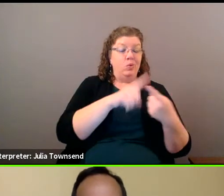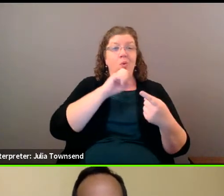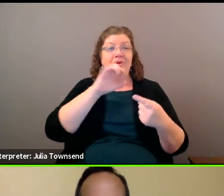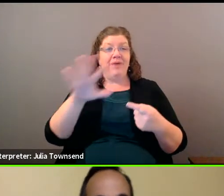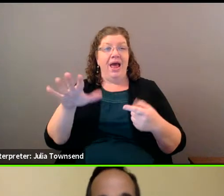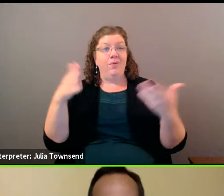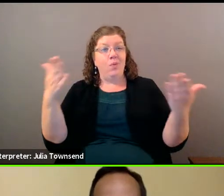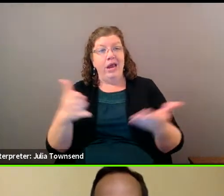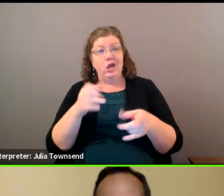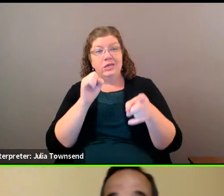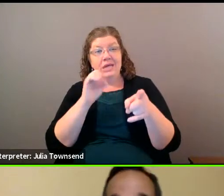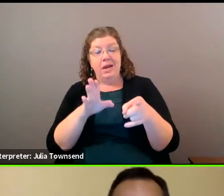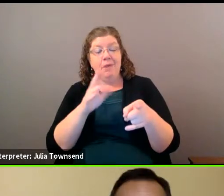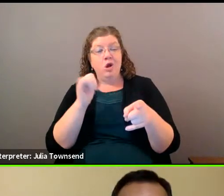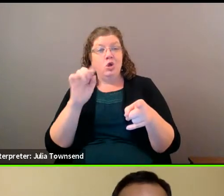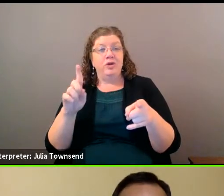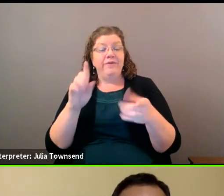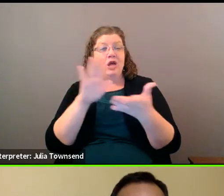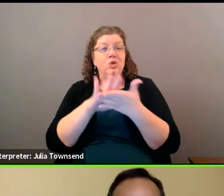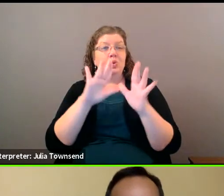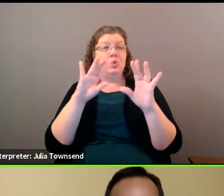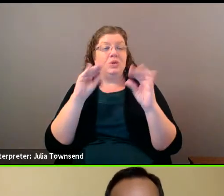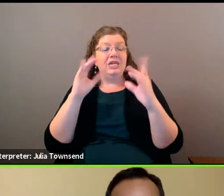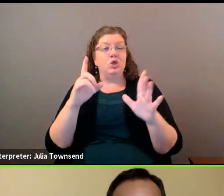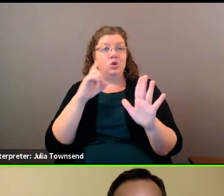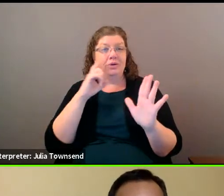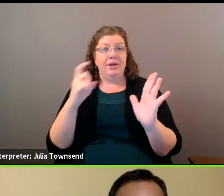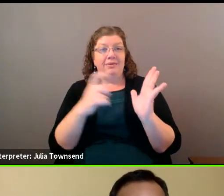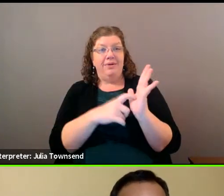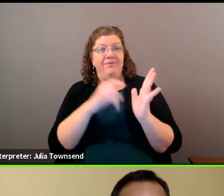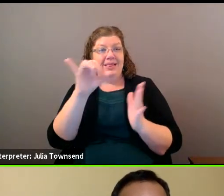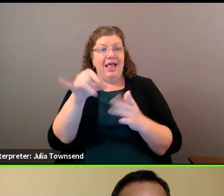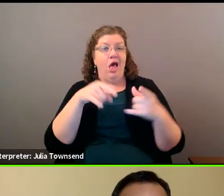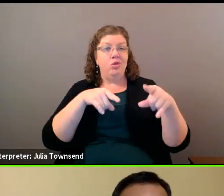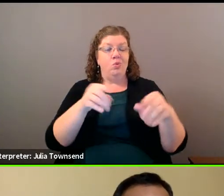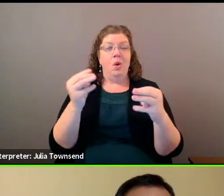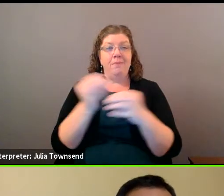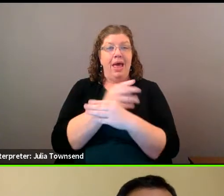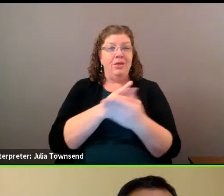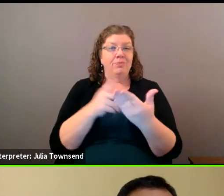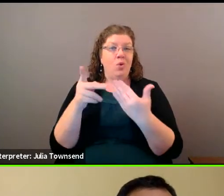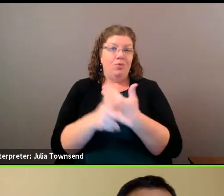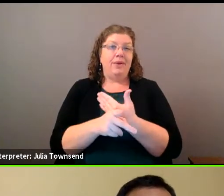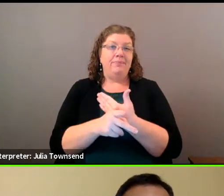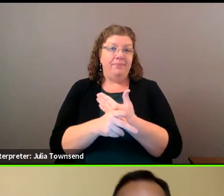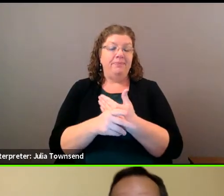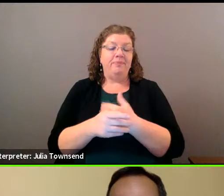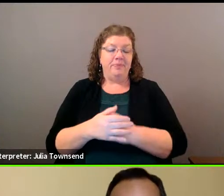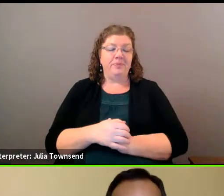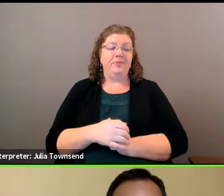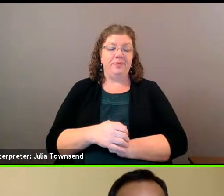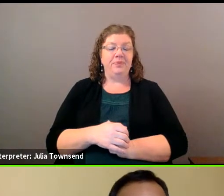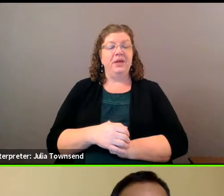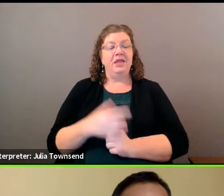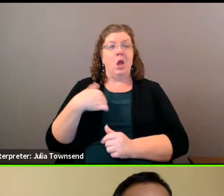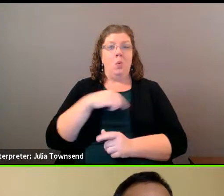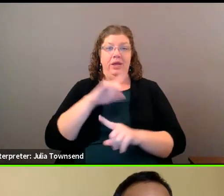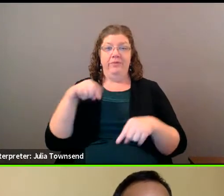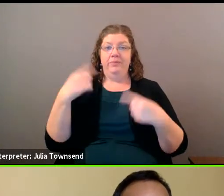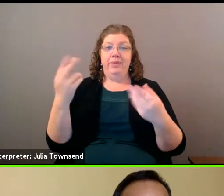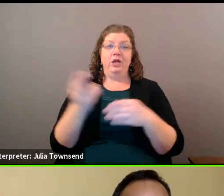Barbara Unified identifying that through our math program that we have been using.